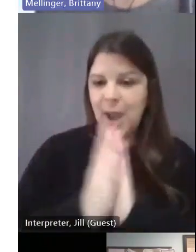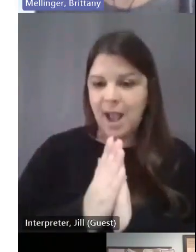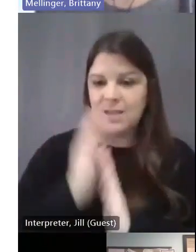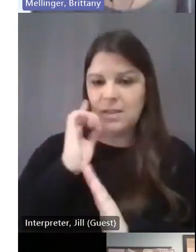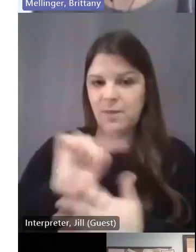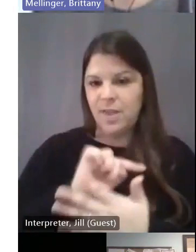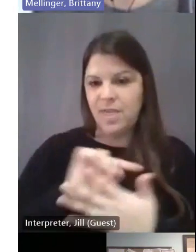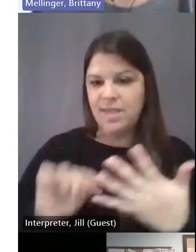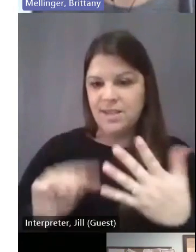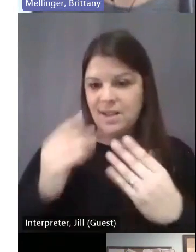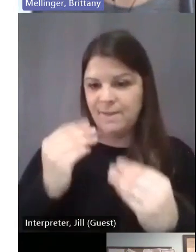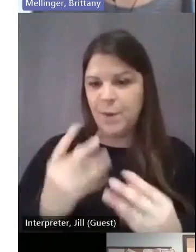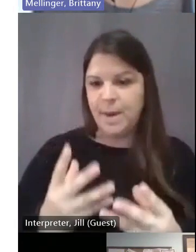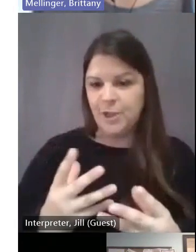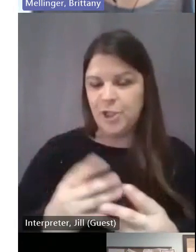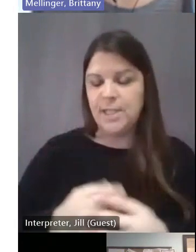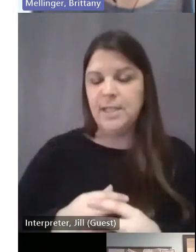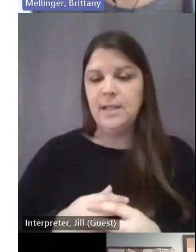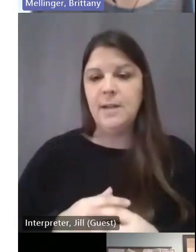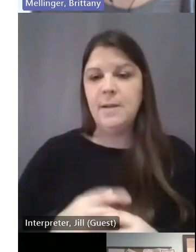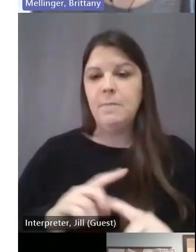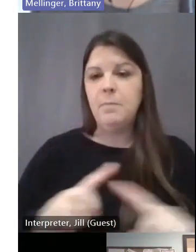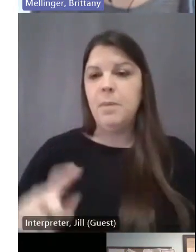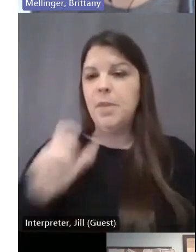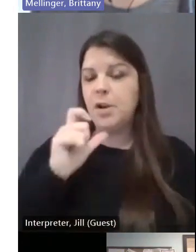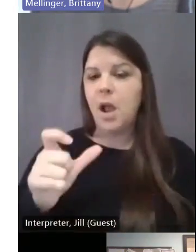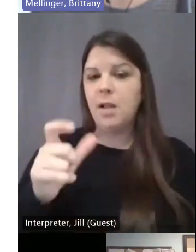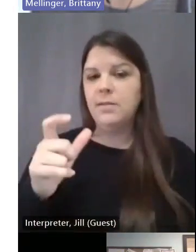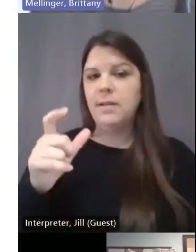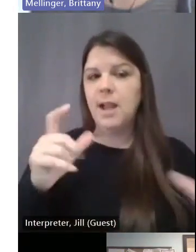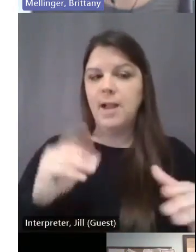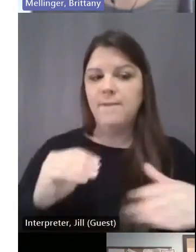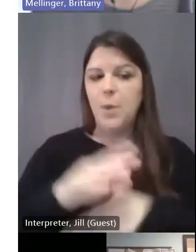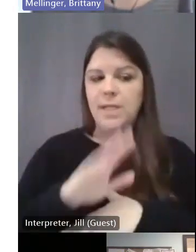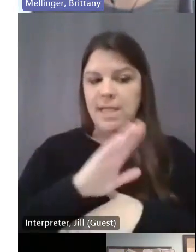this information, but they aren't making decisions about